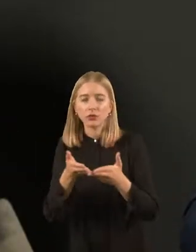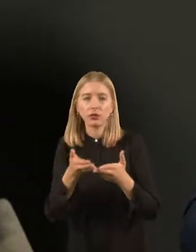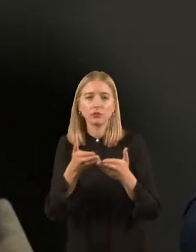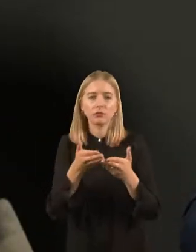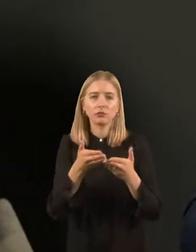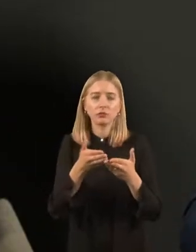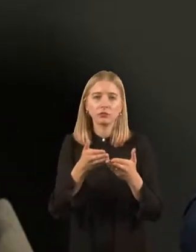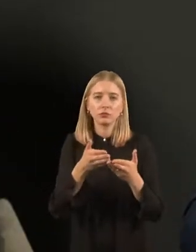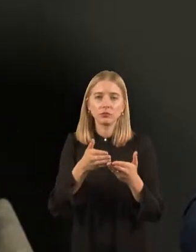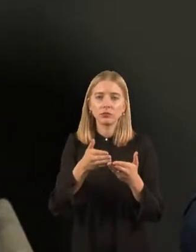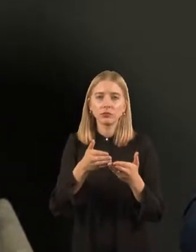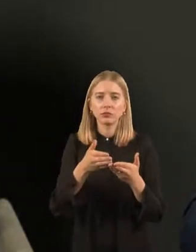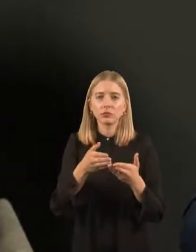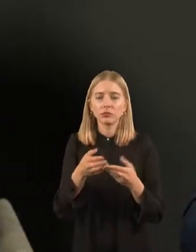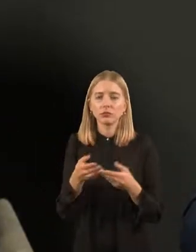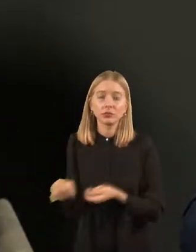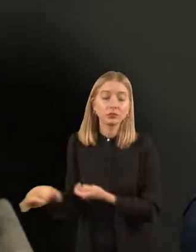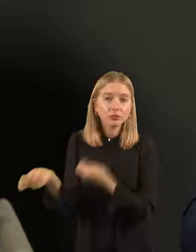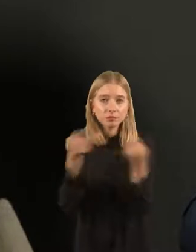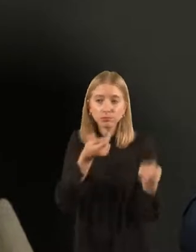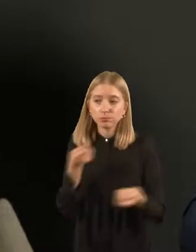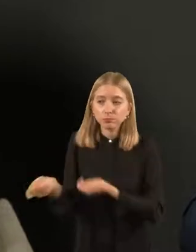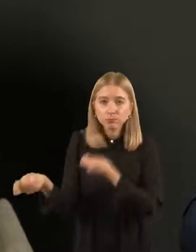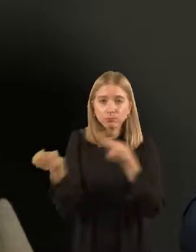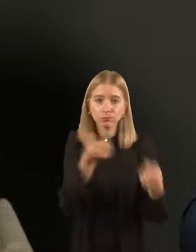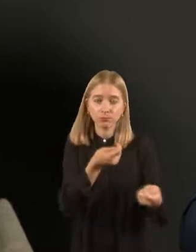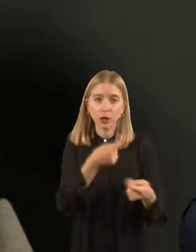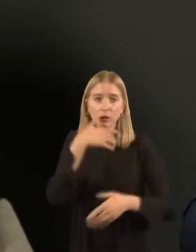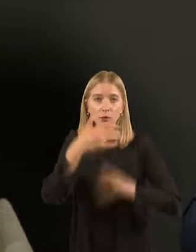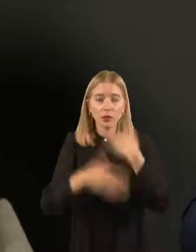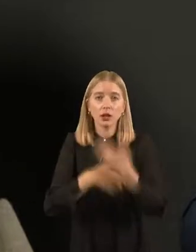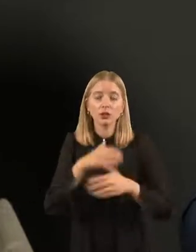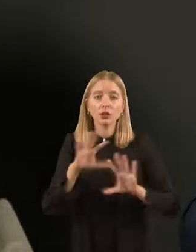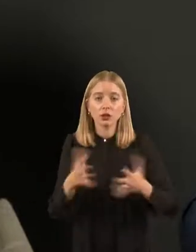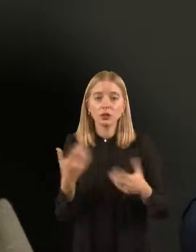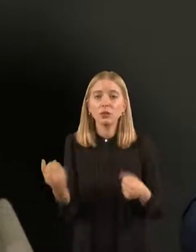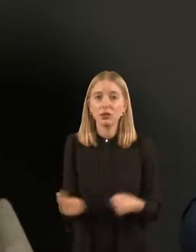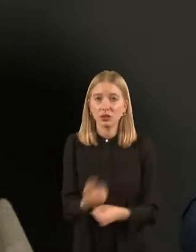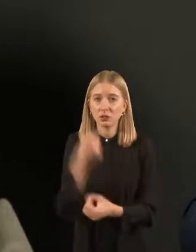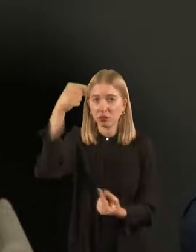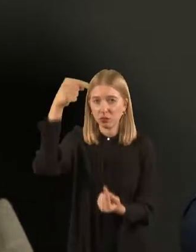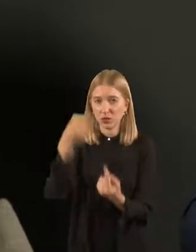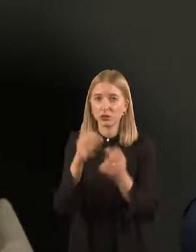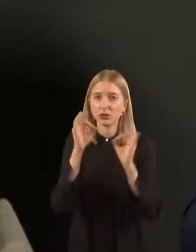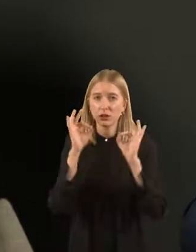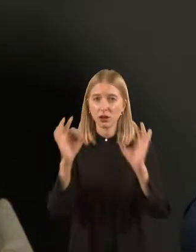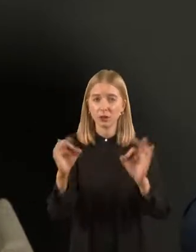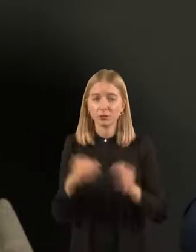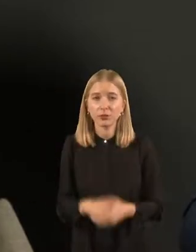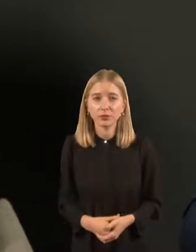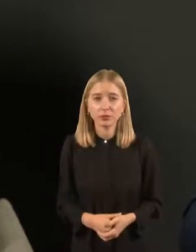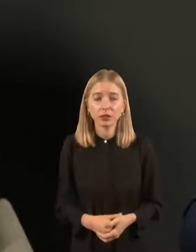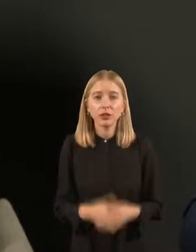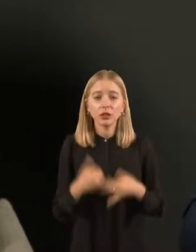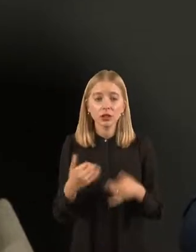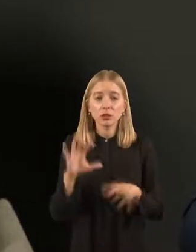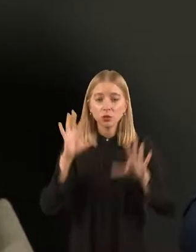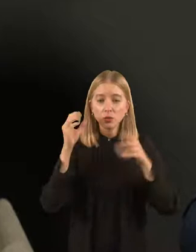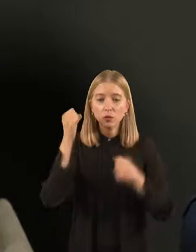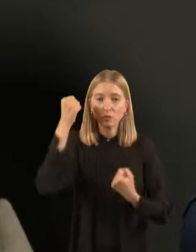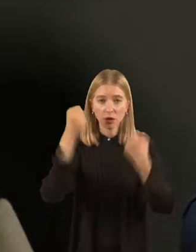and vehicles. And you need to switch in both sides fuels and